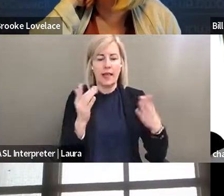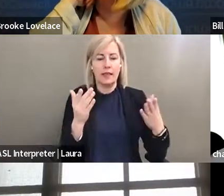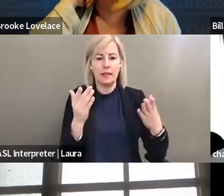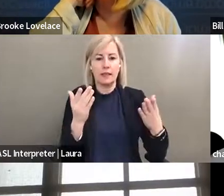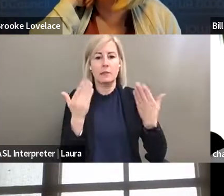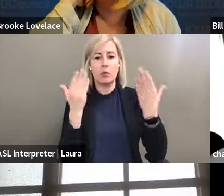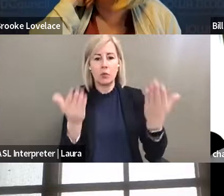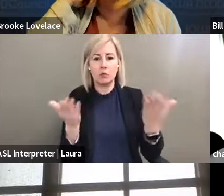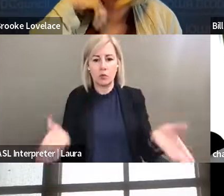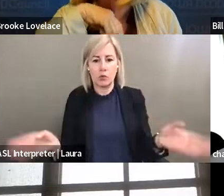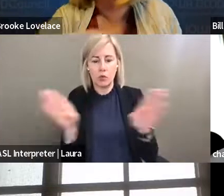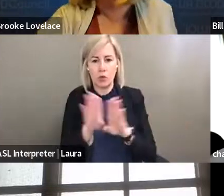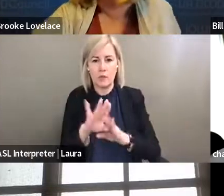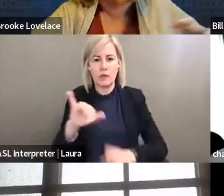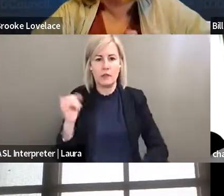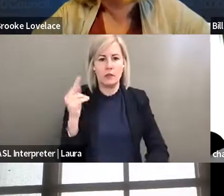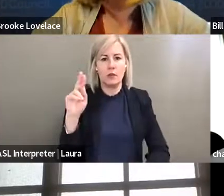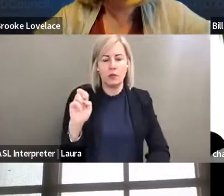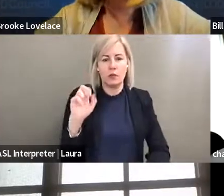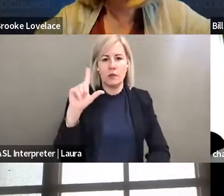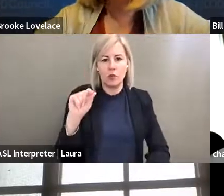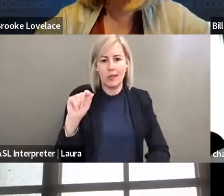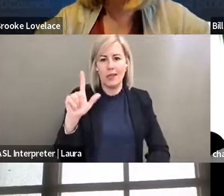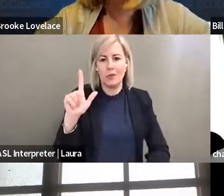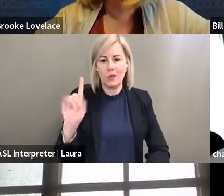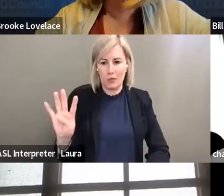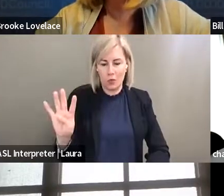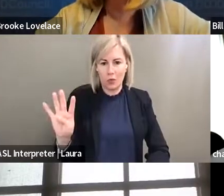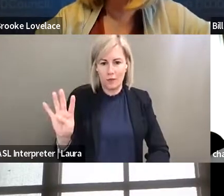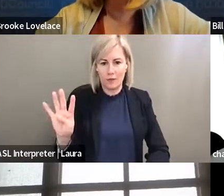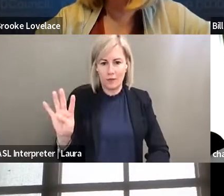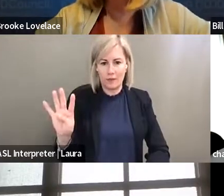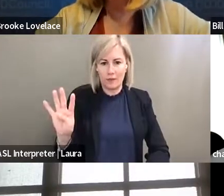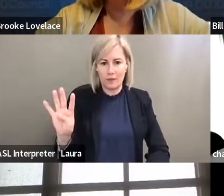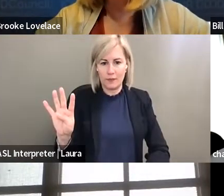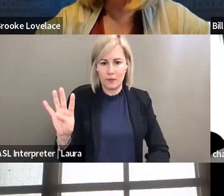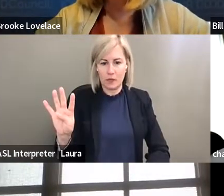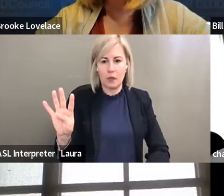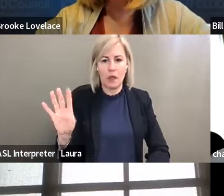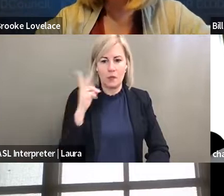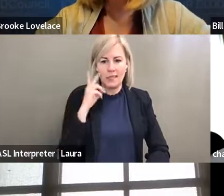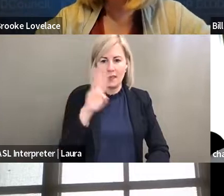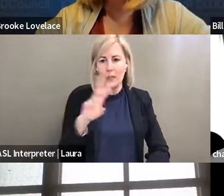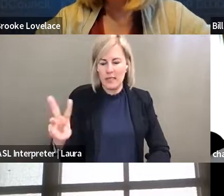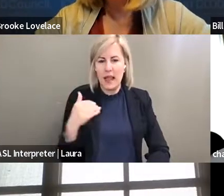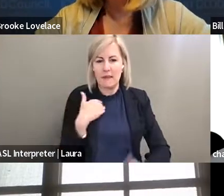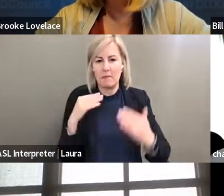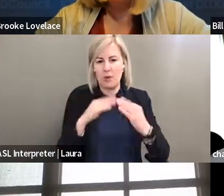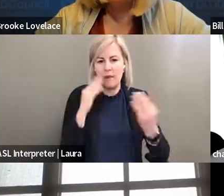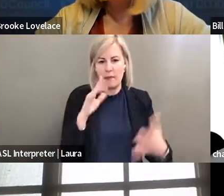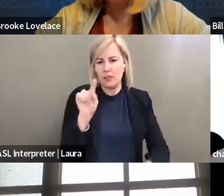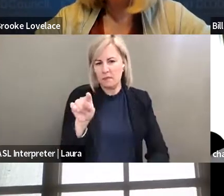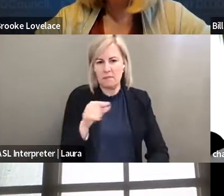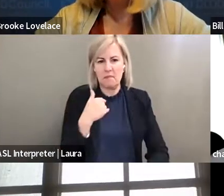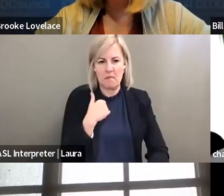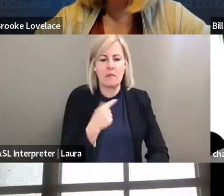to will close June of 2024. And there's also a website there that you can see that has more information about it. And just